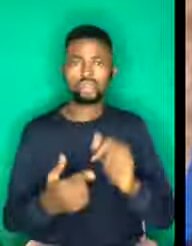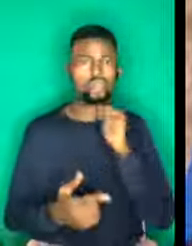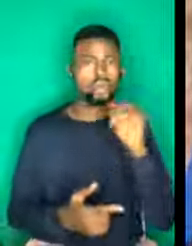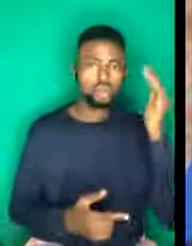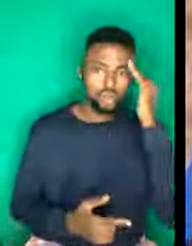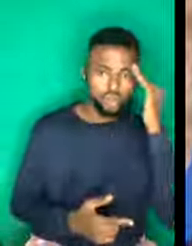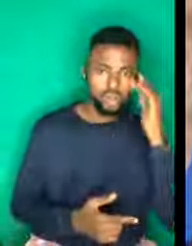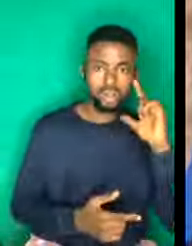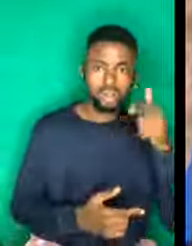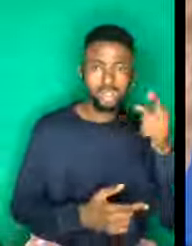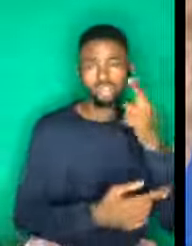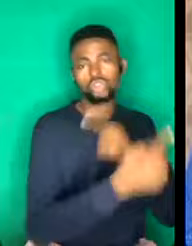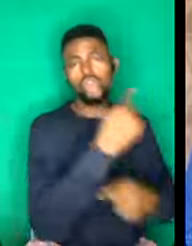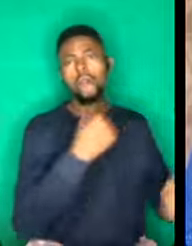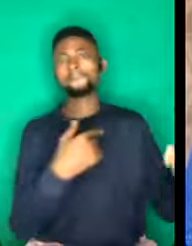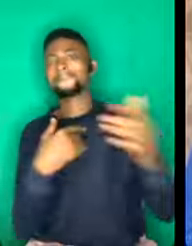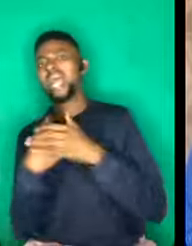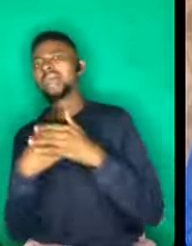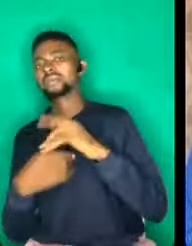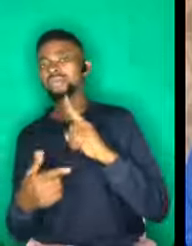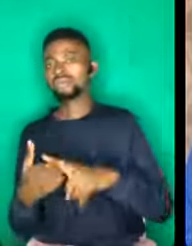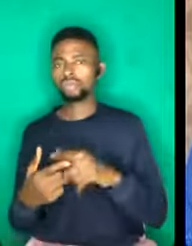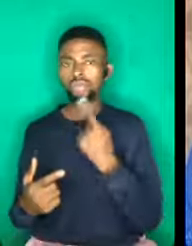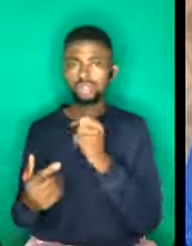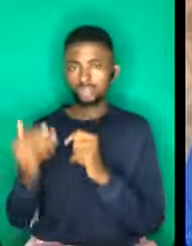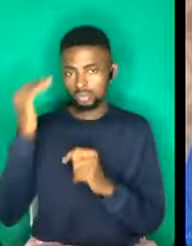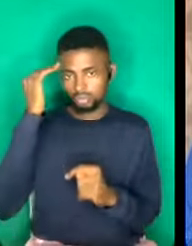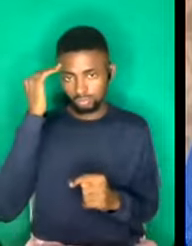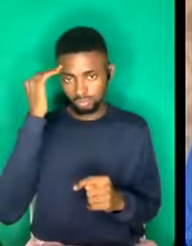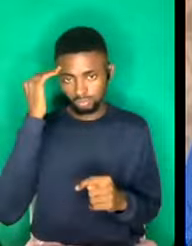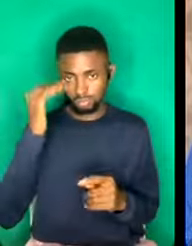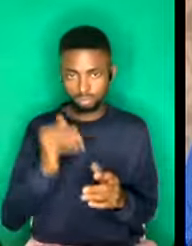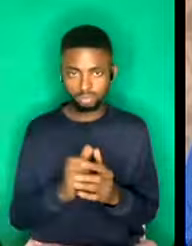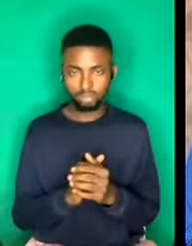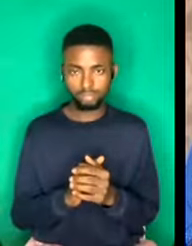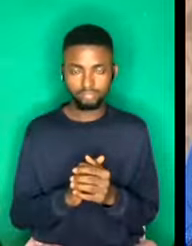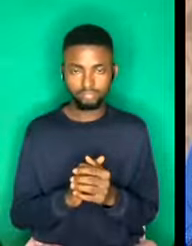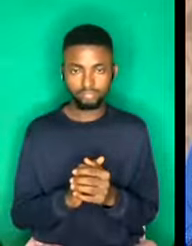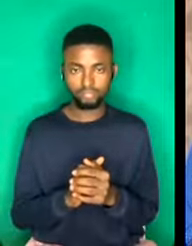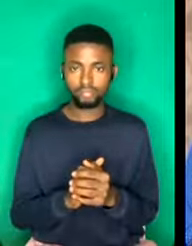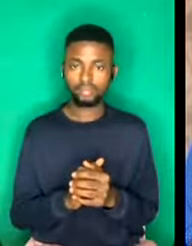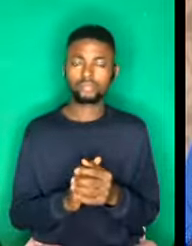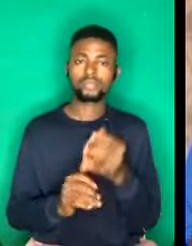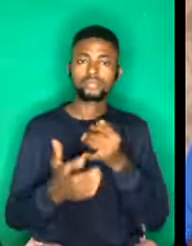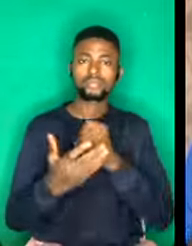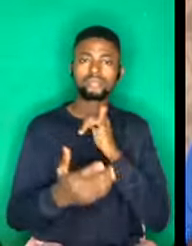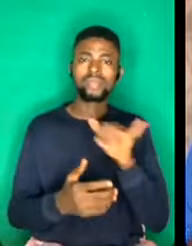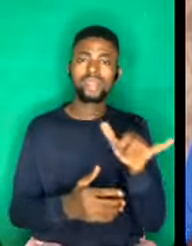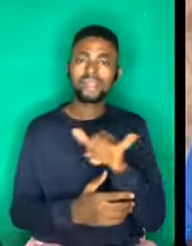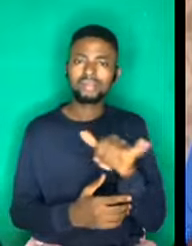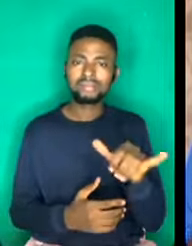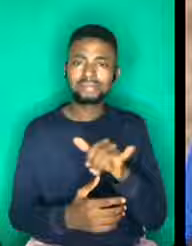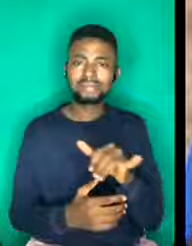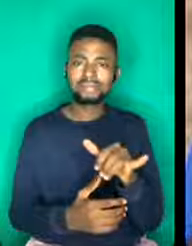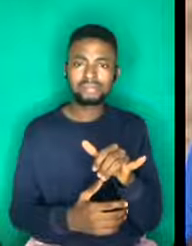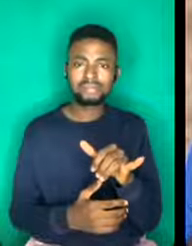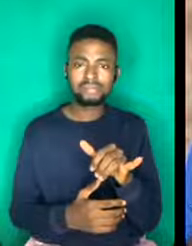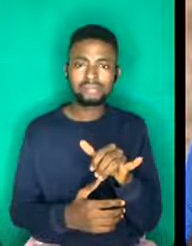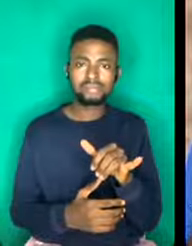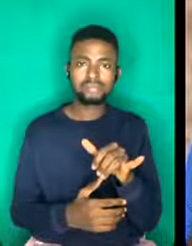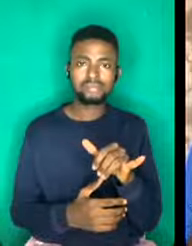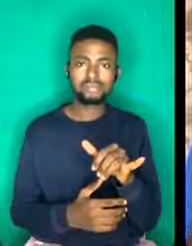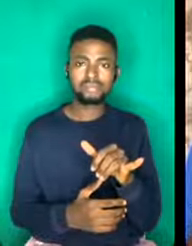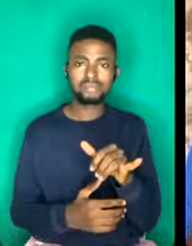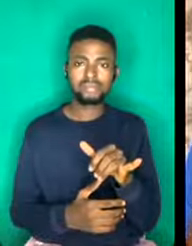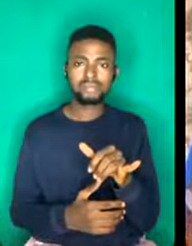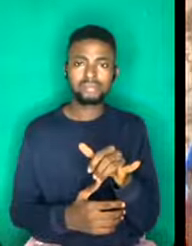to the known. It's like going from they have the